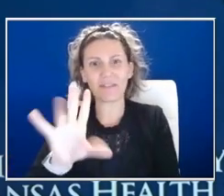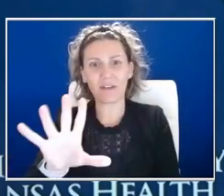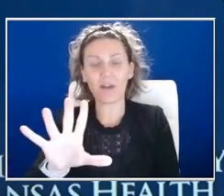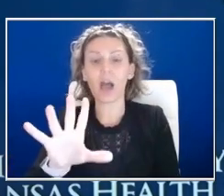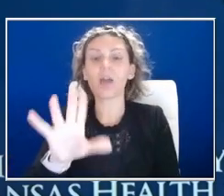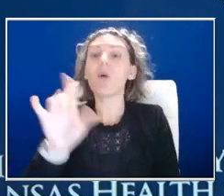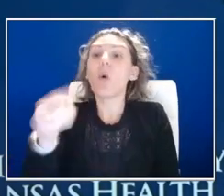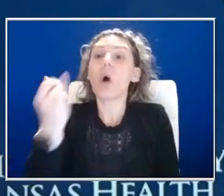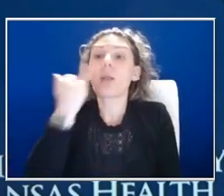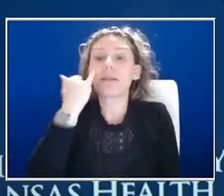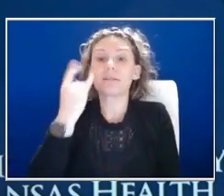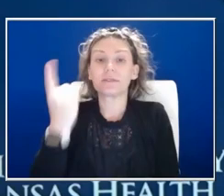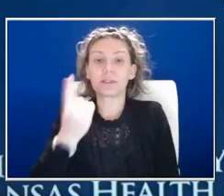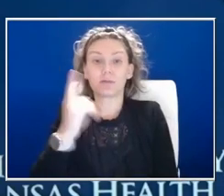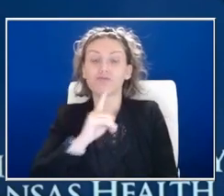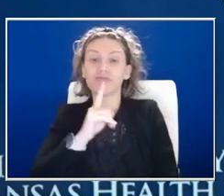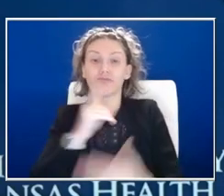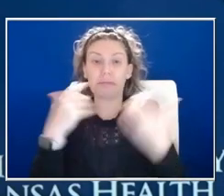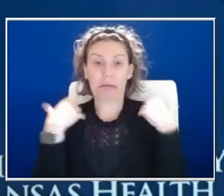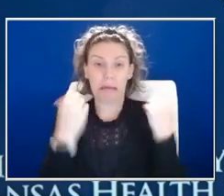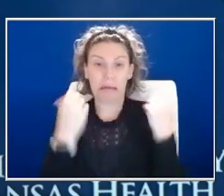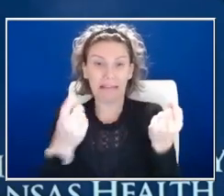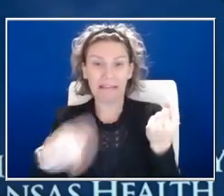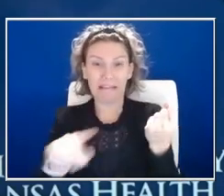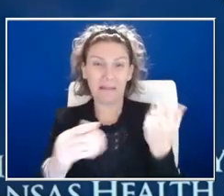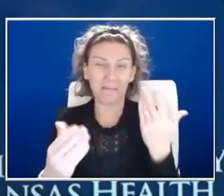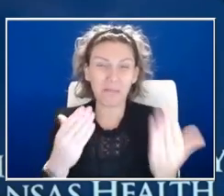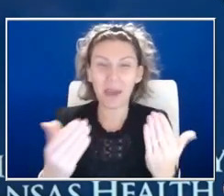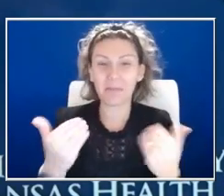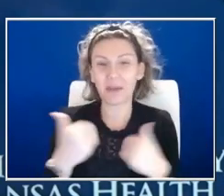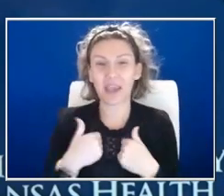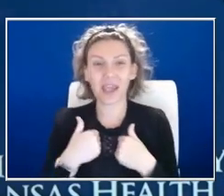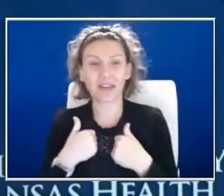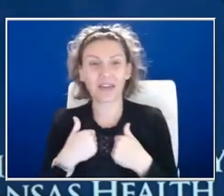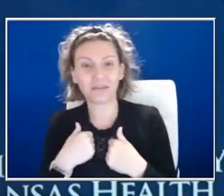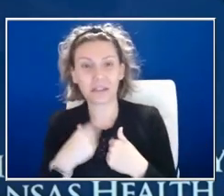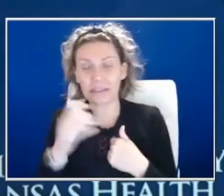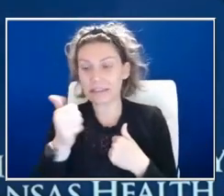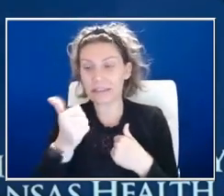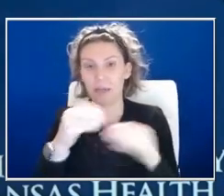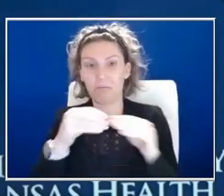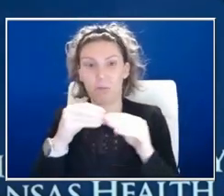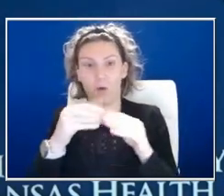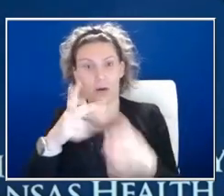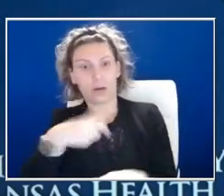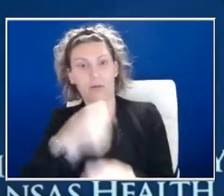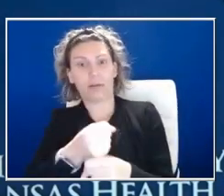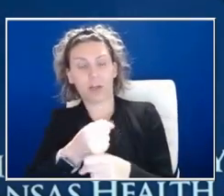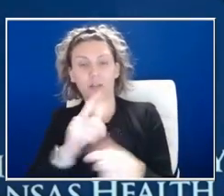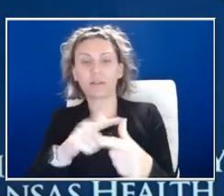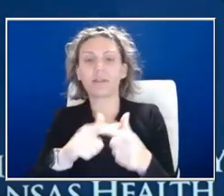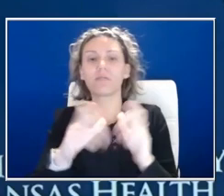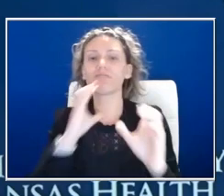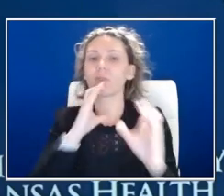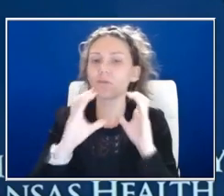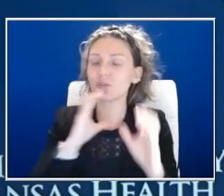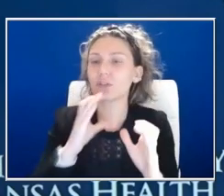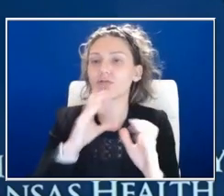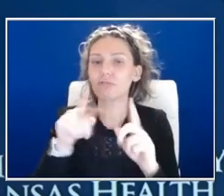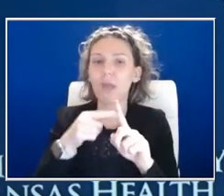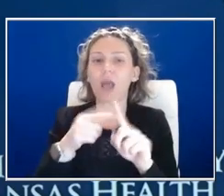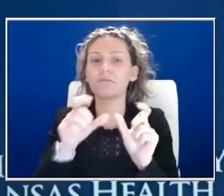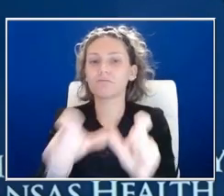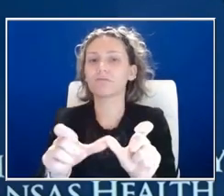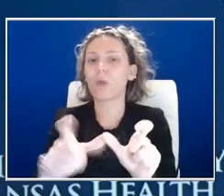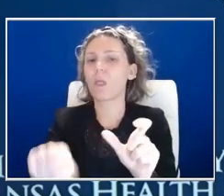very healthy and we think that they might have 10 plus more years of life, and then we would have a conversation about continuing to do those things. You know,